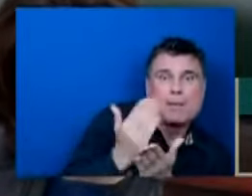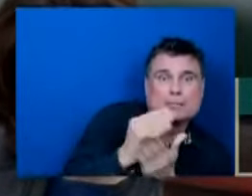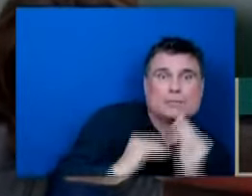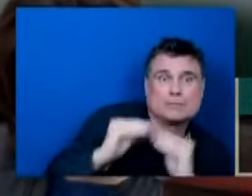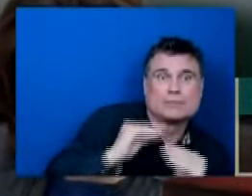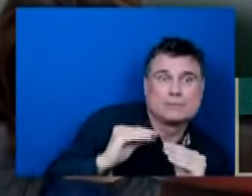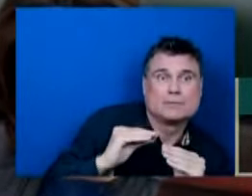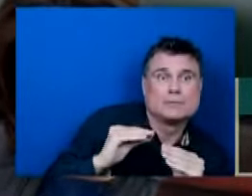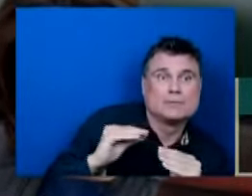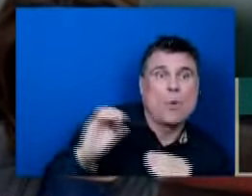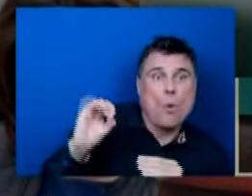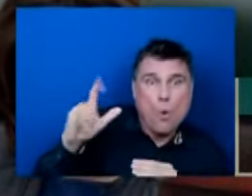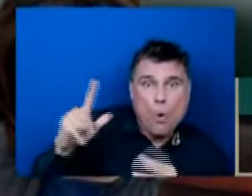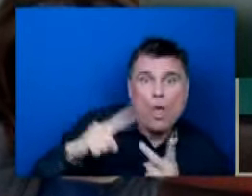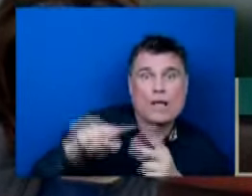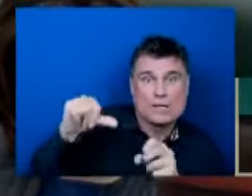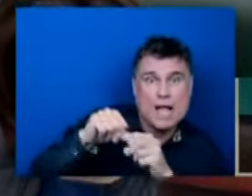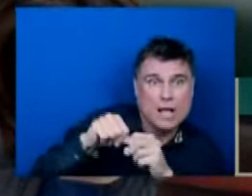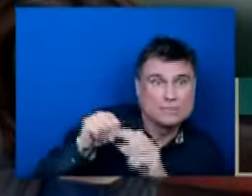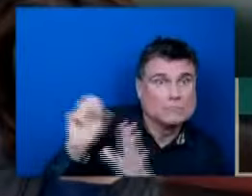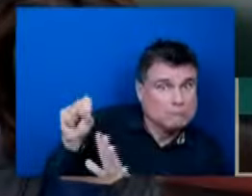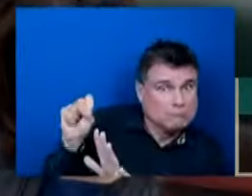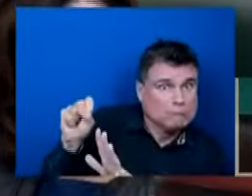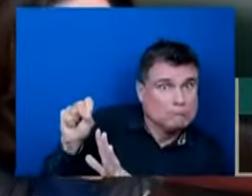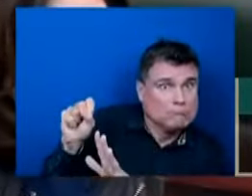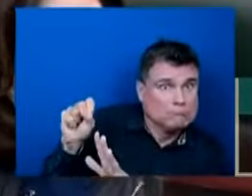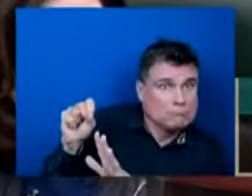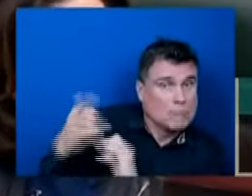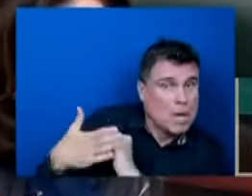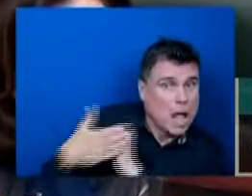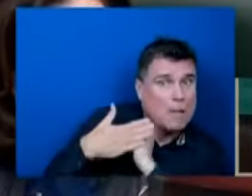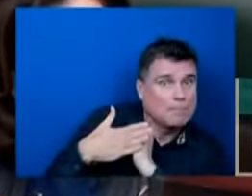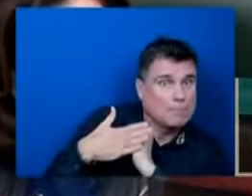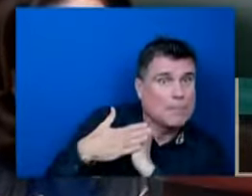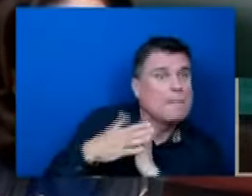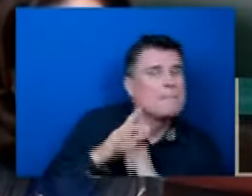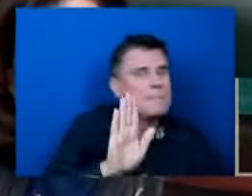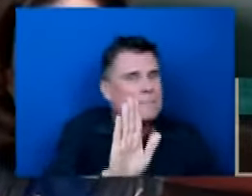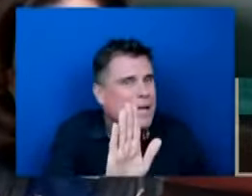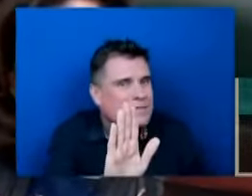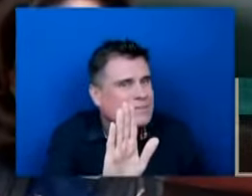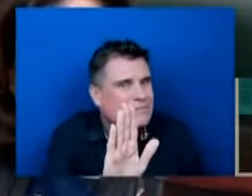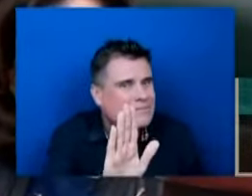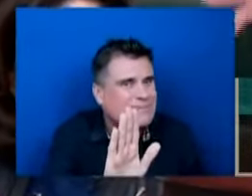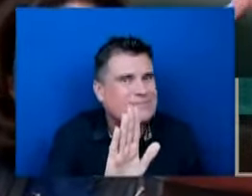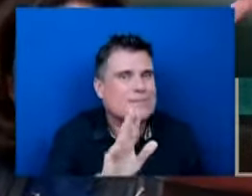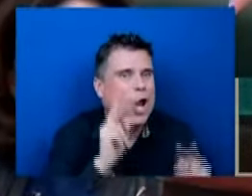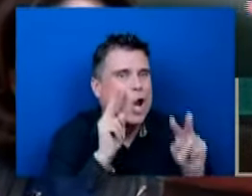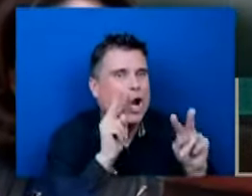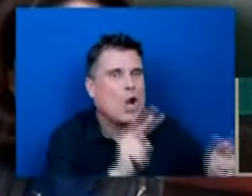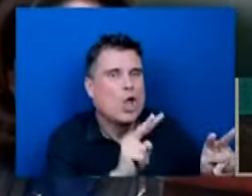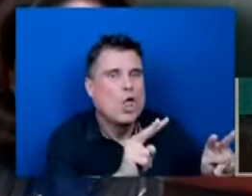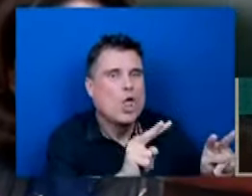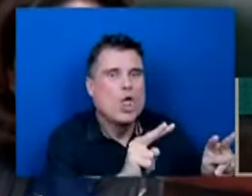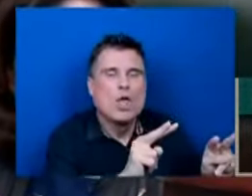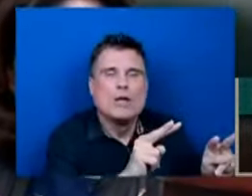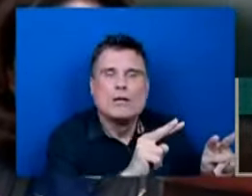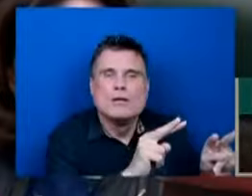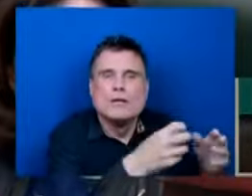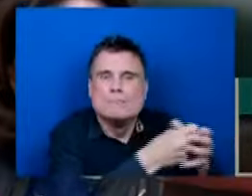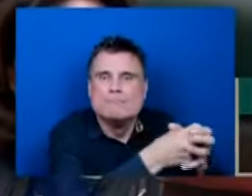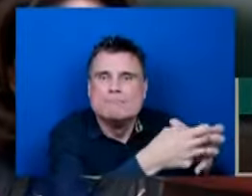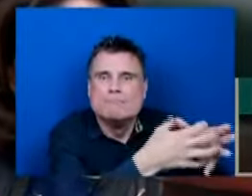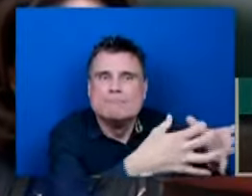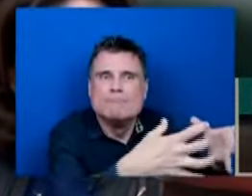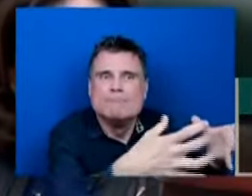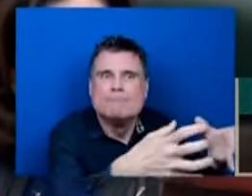line. But, Mr. Speaker, we're seeing dynamic revenue growth across the entire budget, not just resources, and that